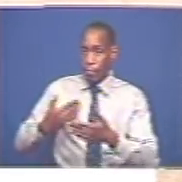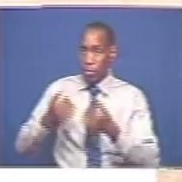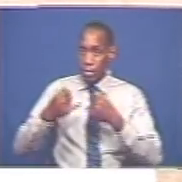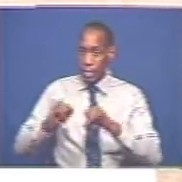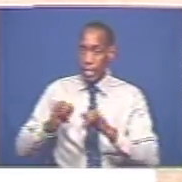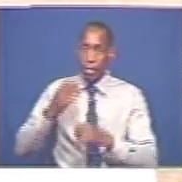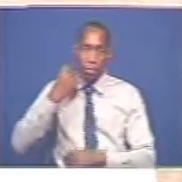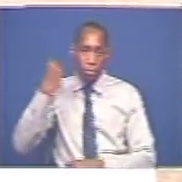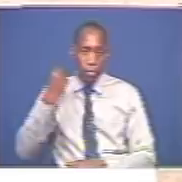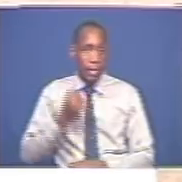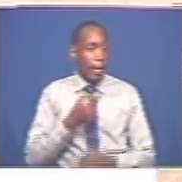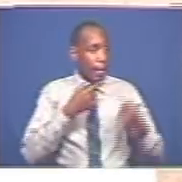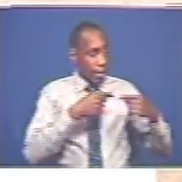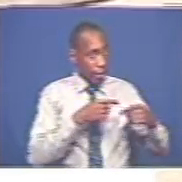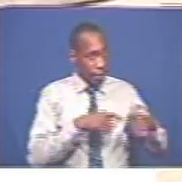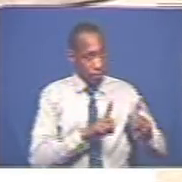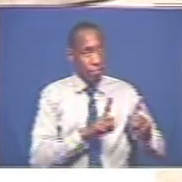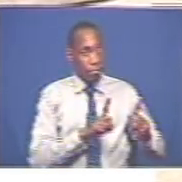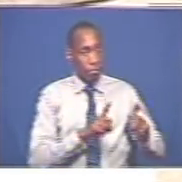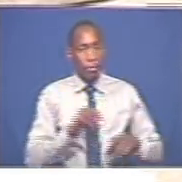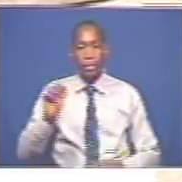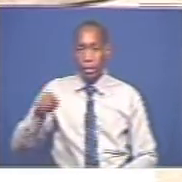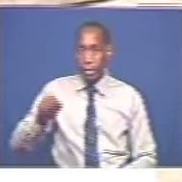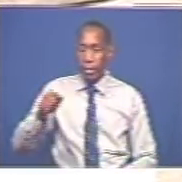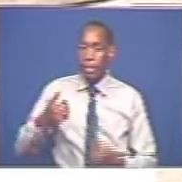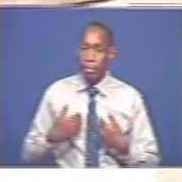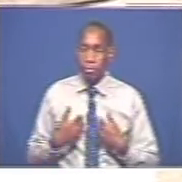have? Yes, I have. I have.